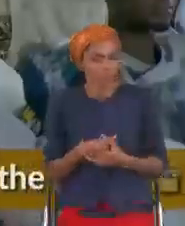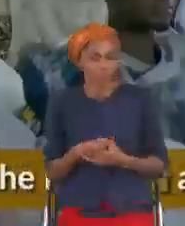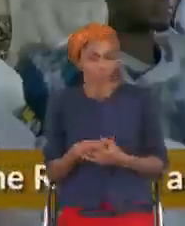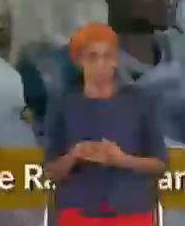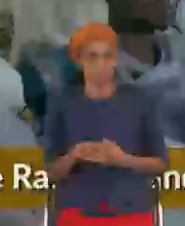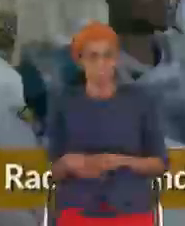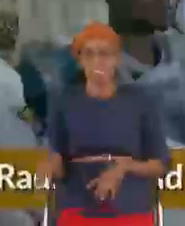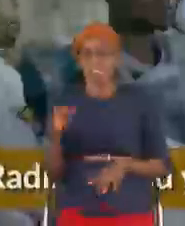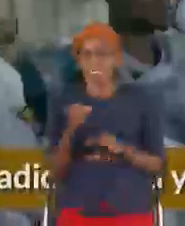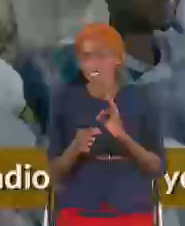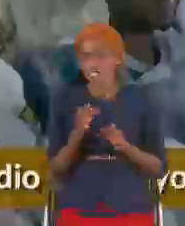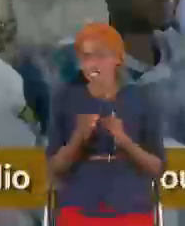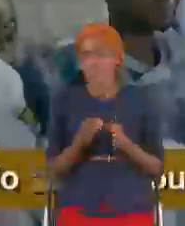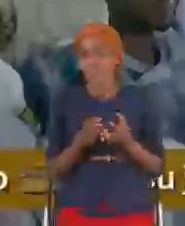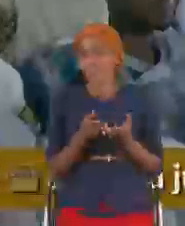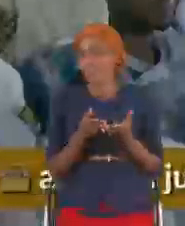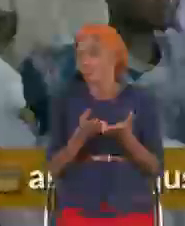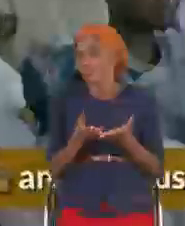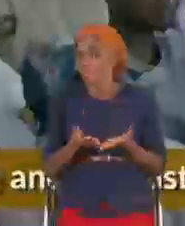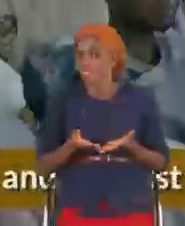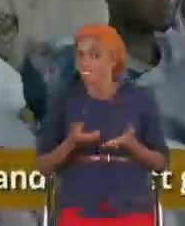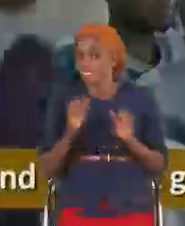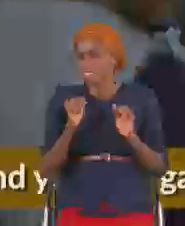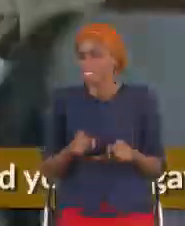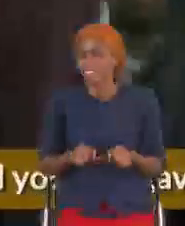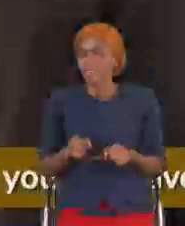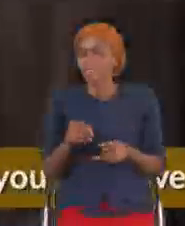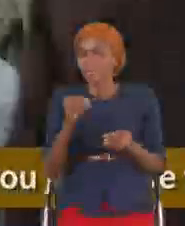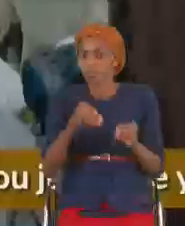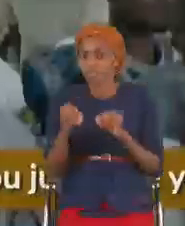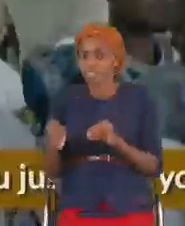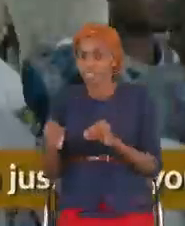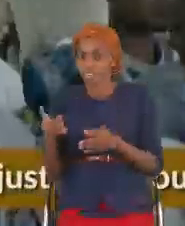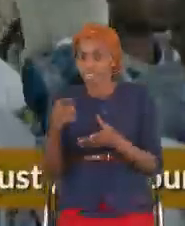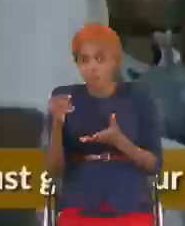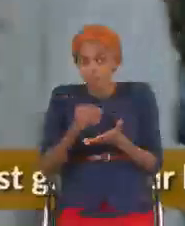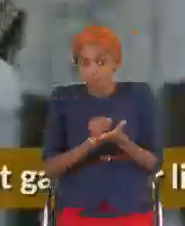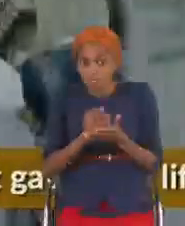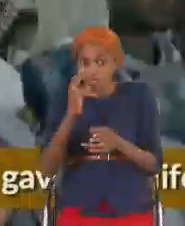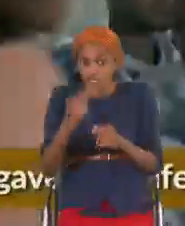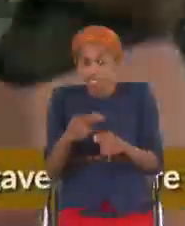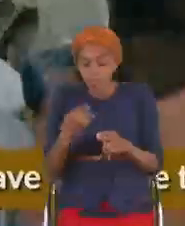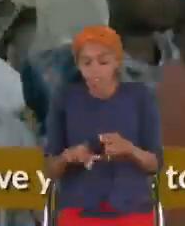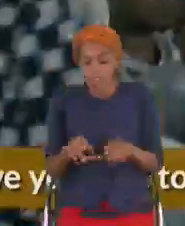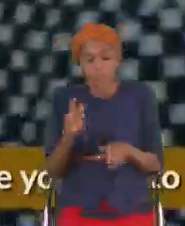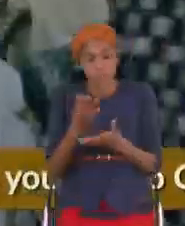If you like, you could put the name of somebody that knows you here.